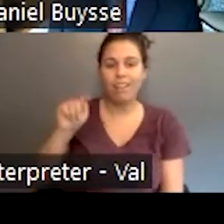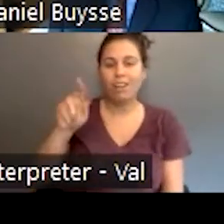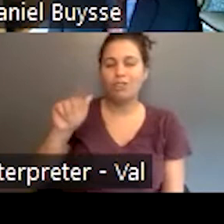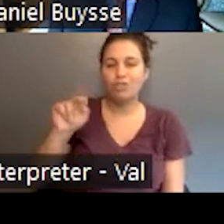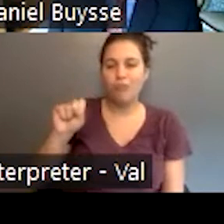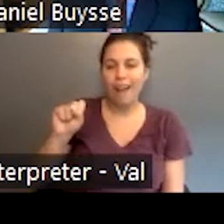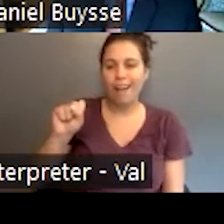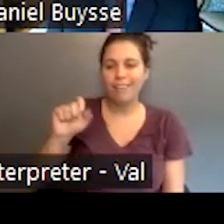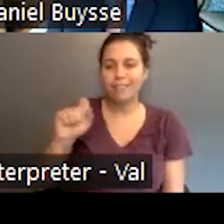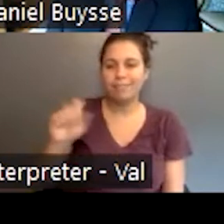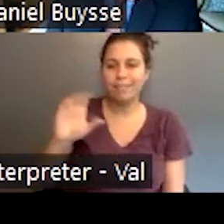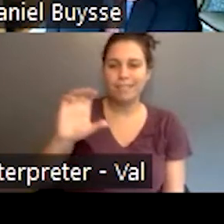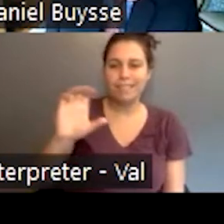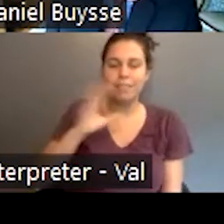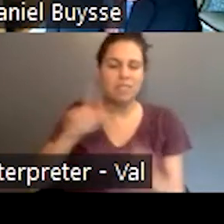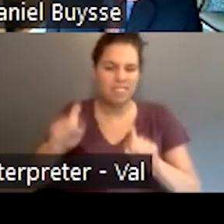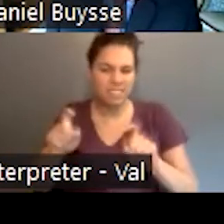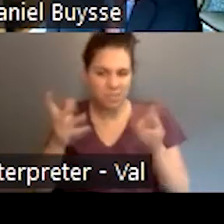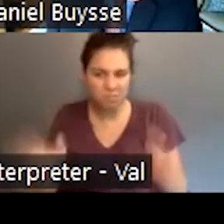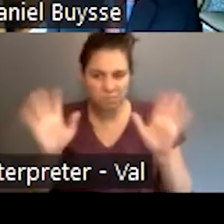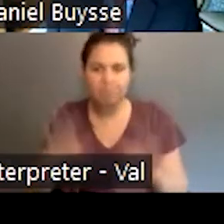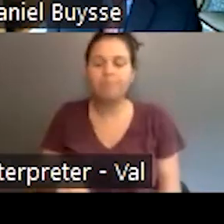been tested. Dr. Harvey's first